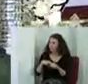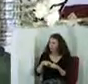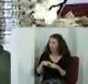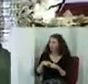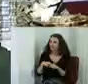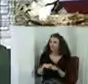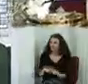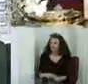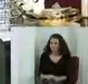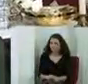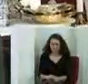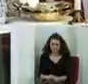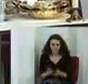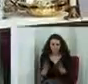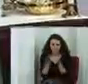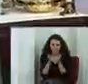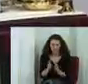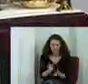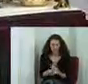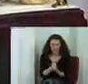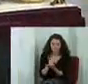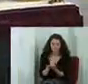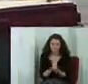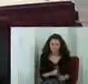would guide us to communion this morning.